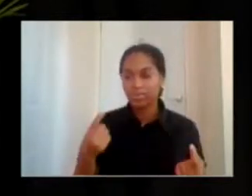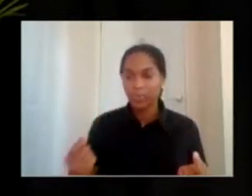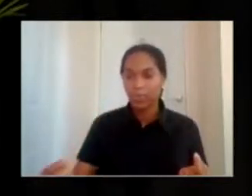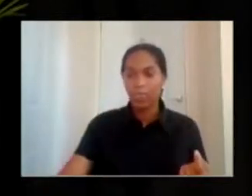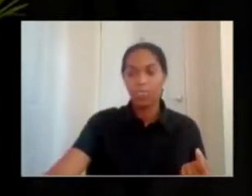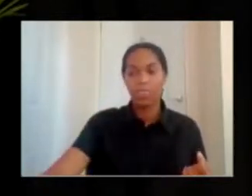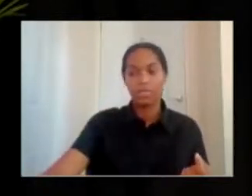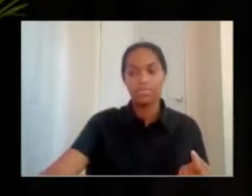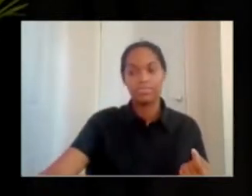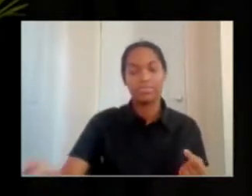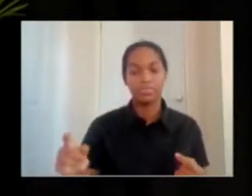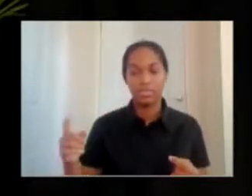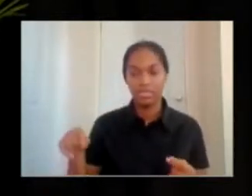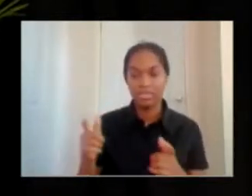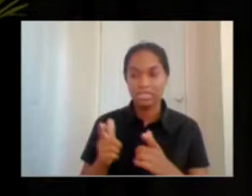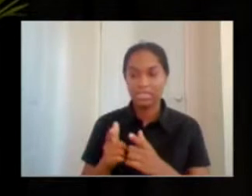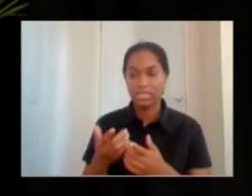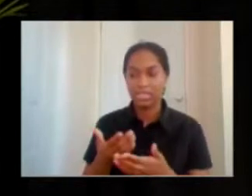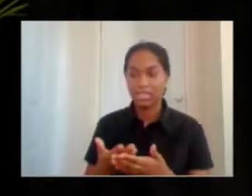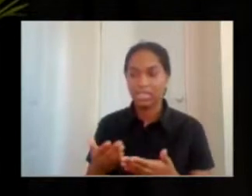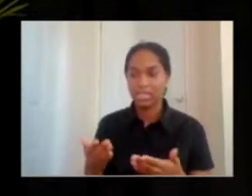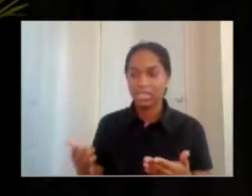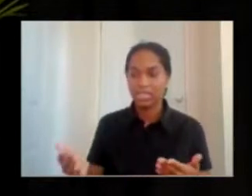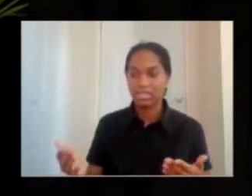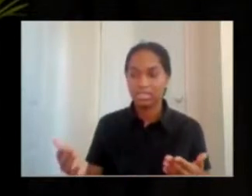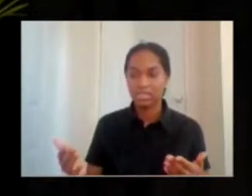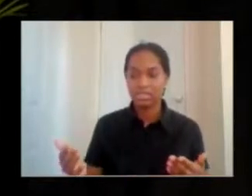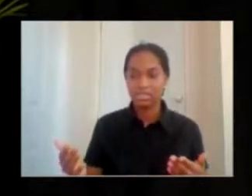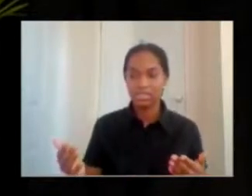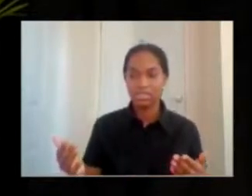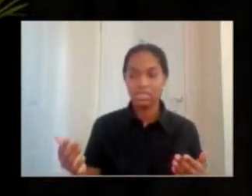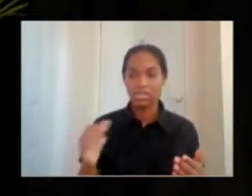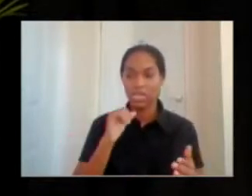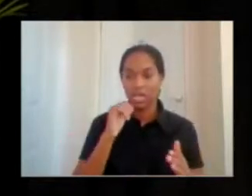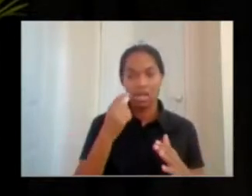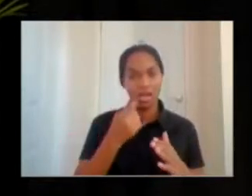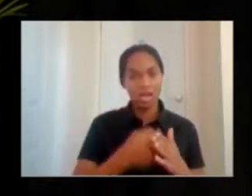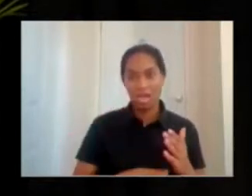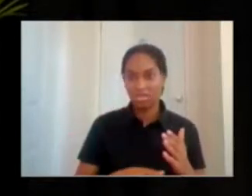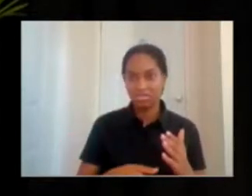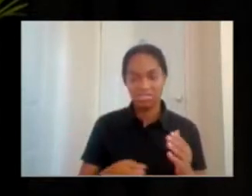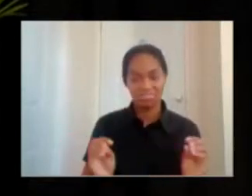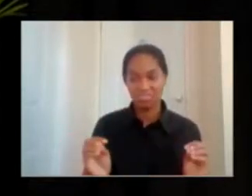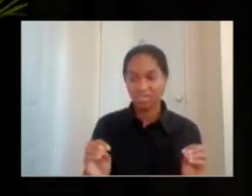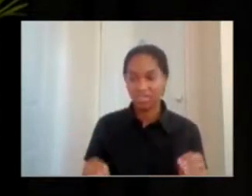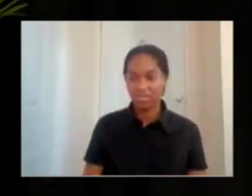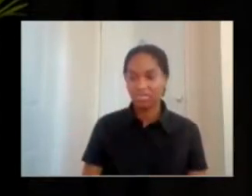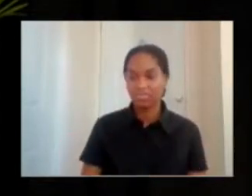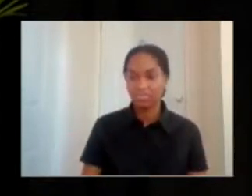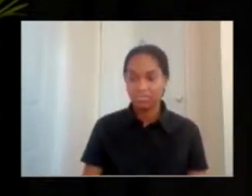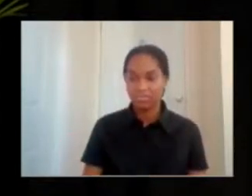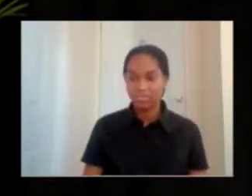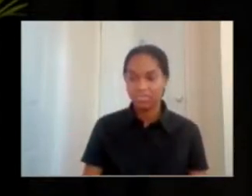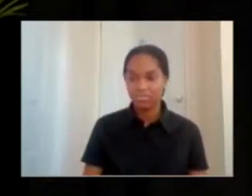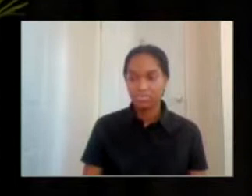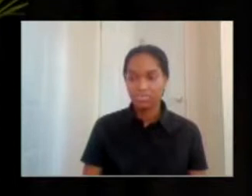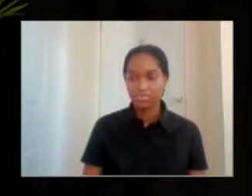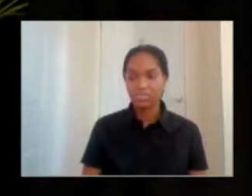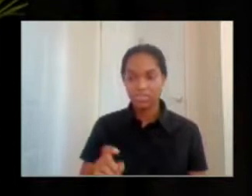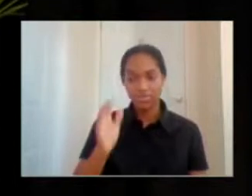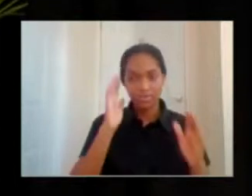these little bits don't cost you a thing. Okay, let's see if I can pay attention to my